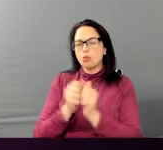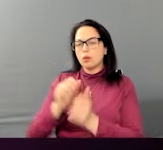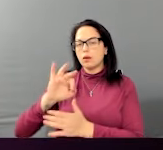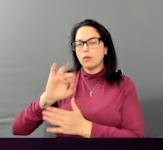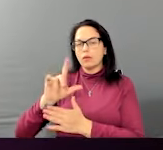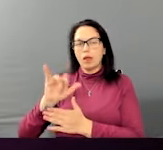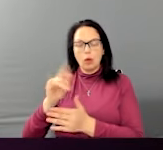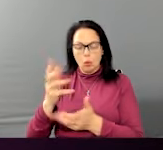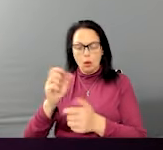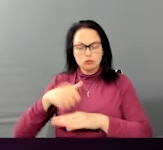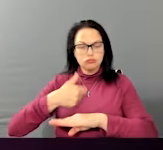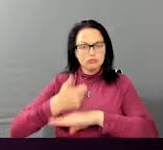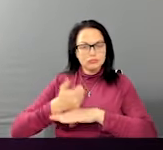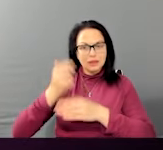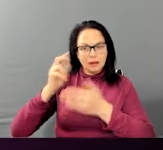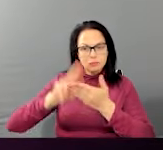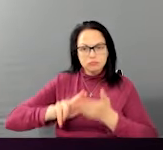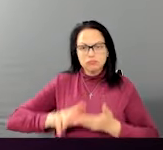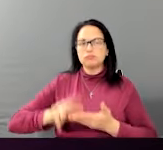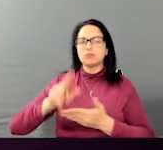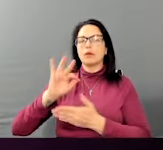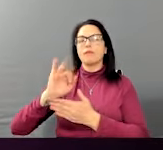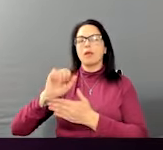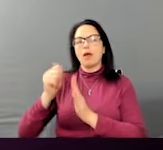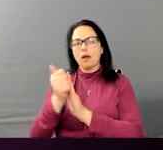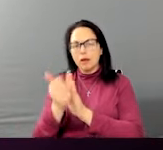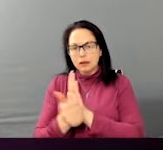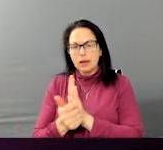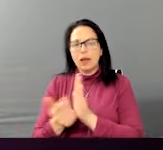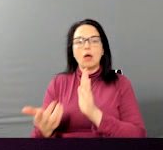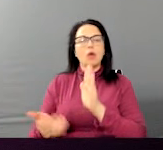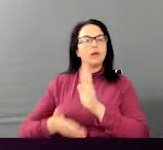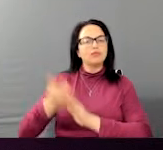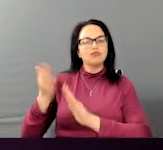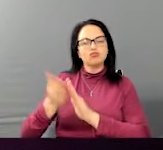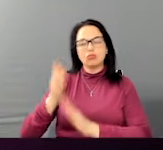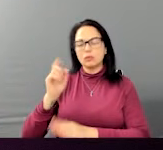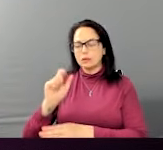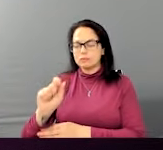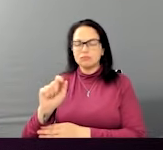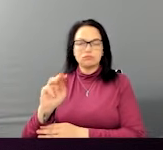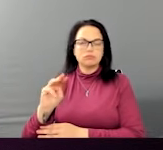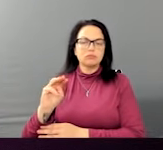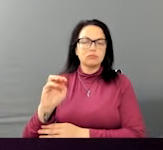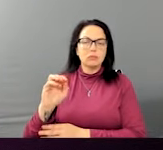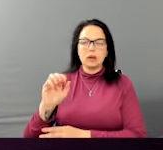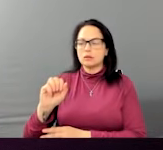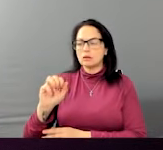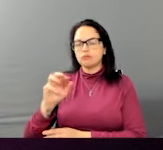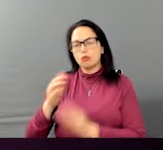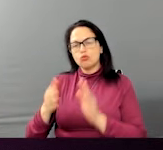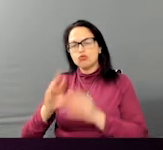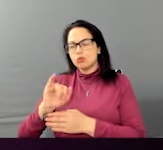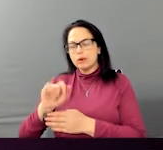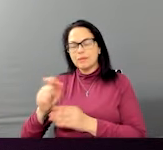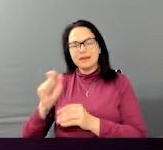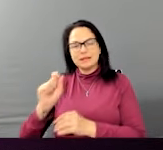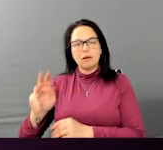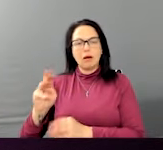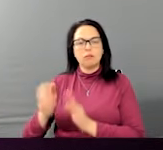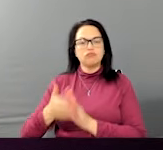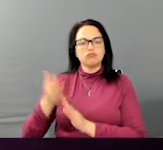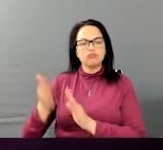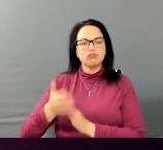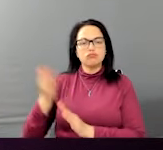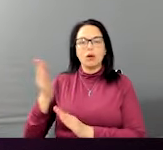Fly account, and then we'll log in with hello@remix.run. And next, we're going to create the apps, both the production and